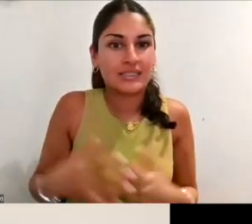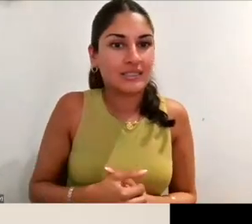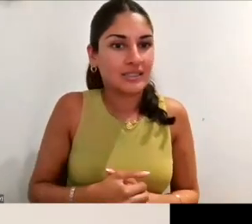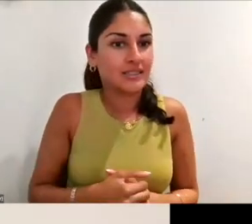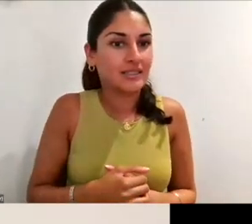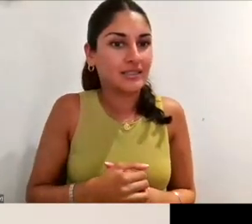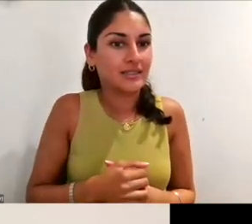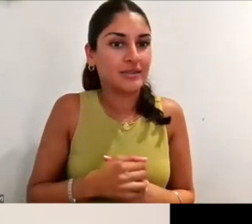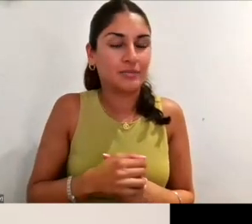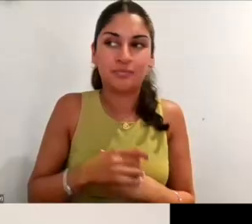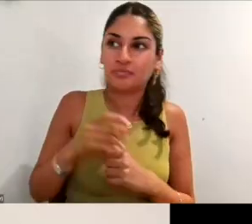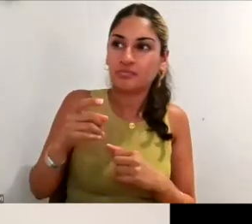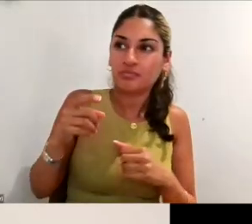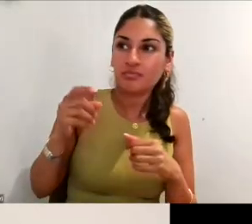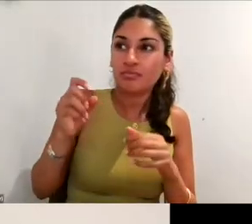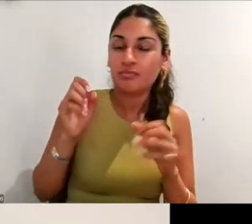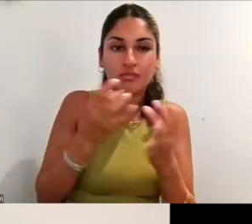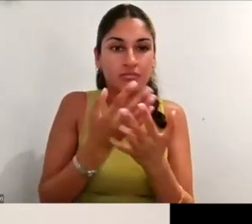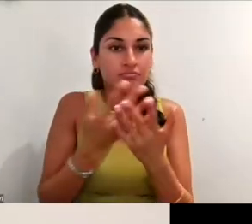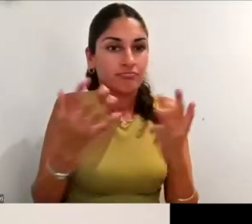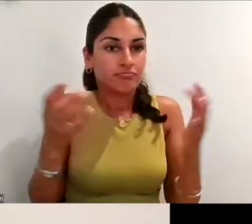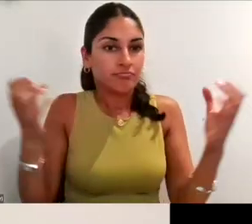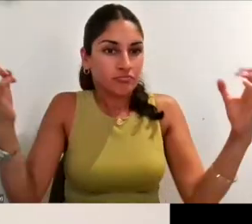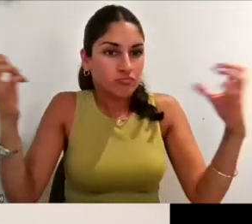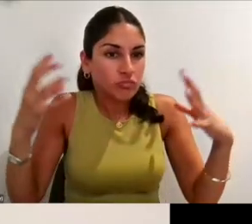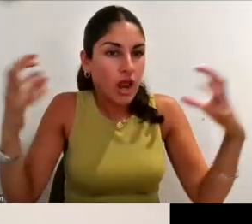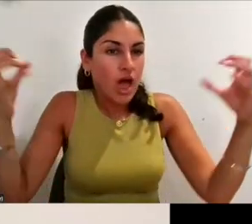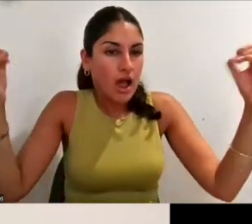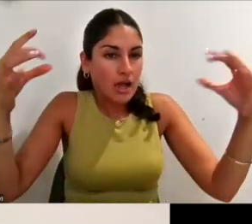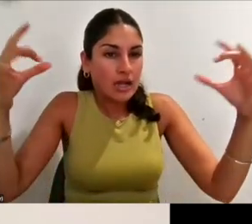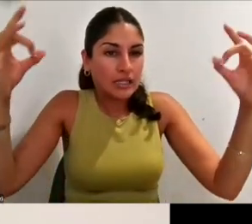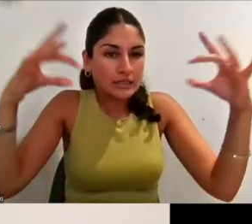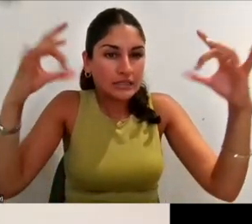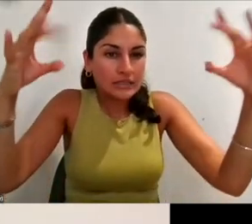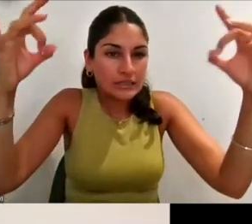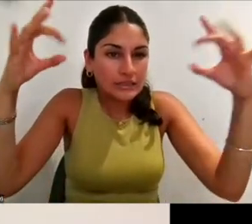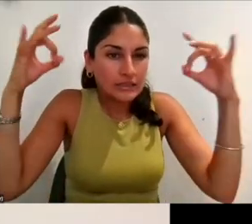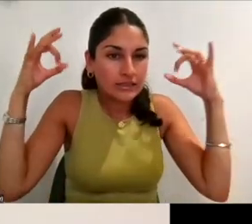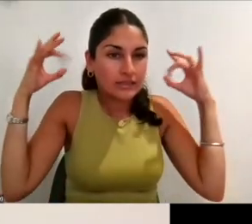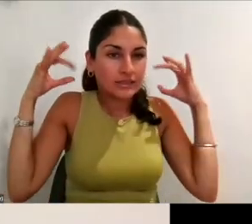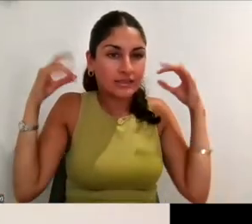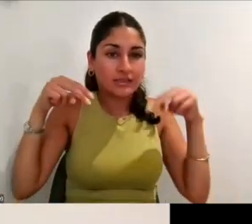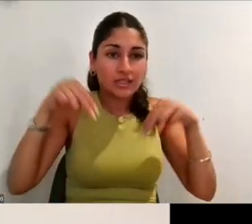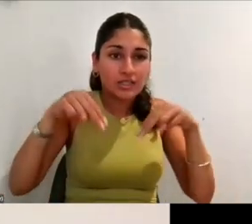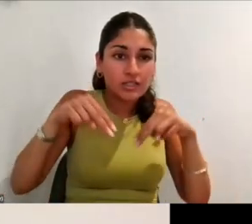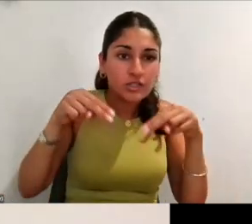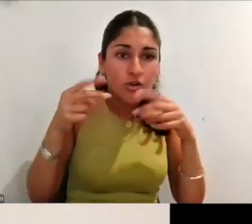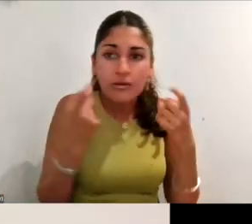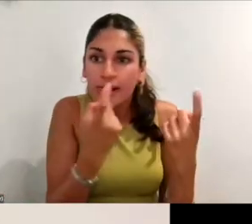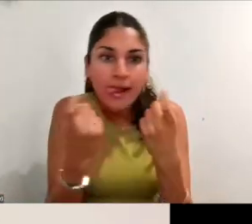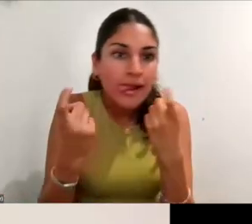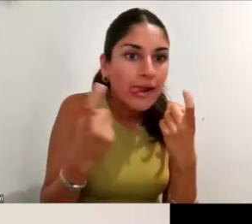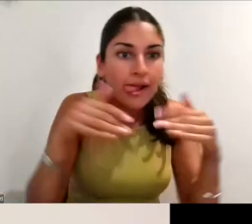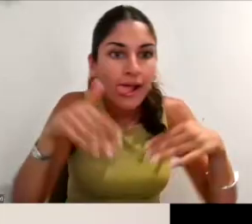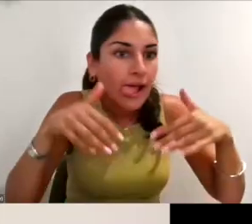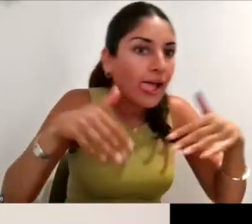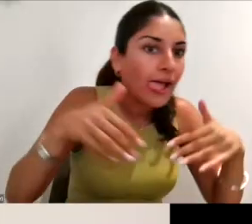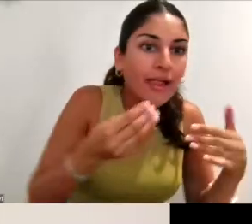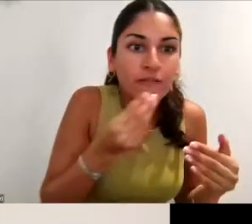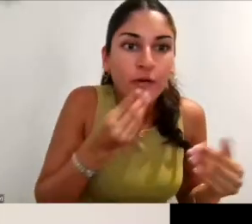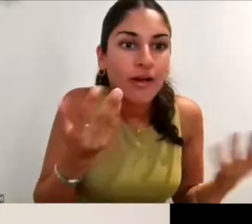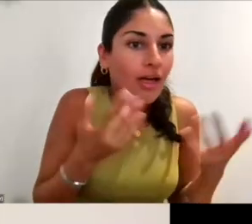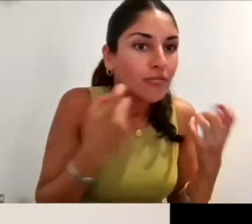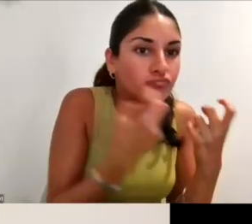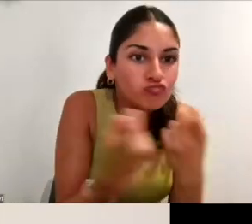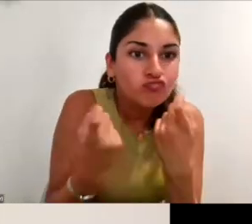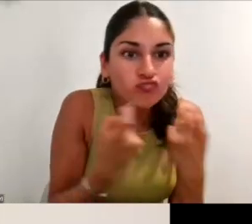onto the road under floodlights. I see stray dogs run between pedestrians looking for affection or maybe food. In fact,